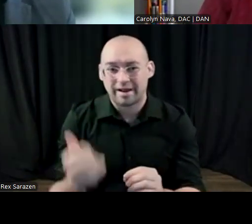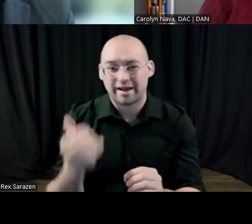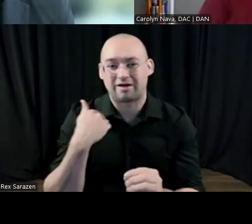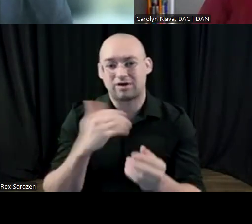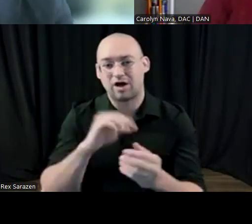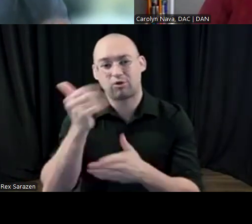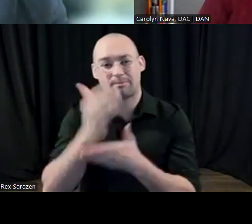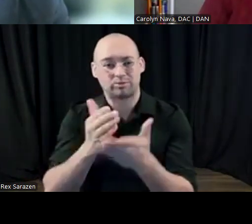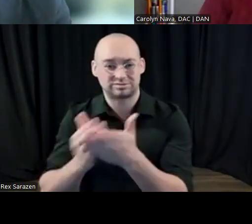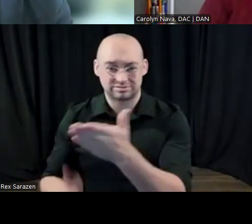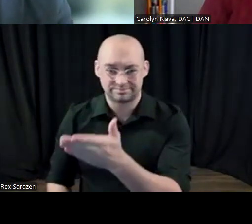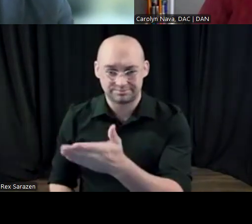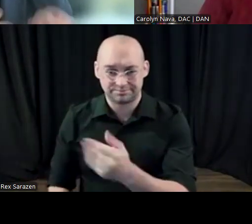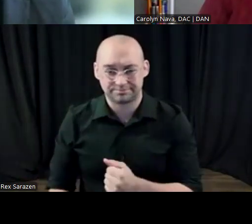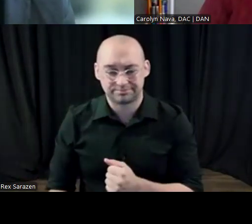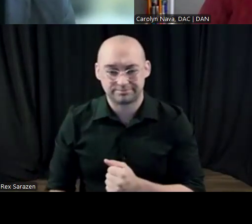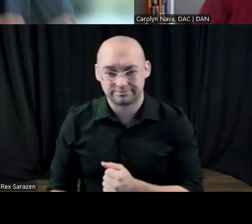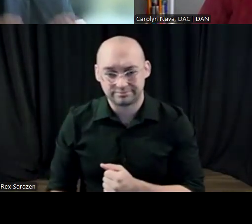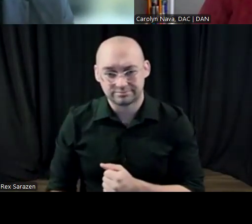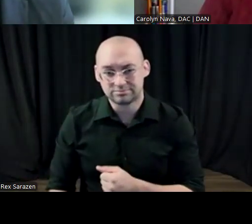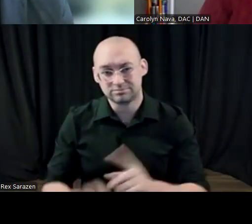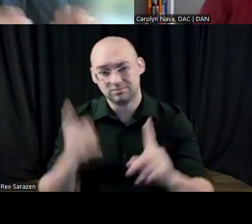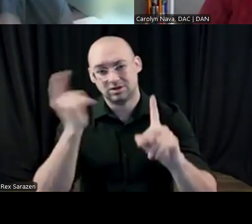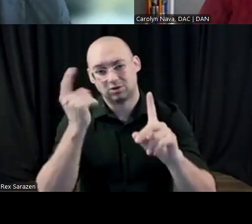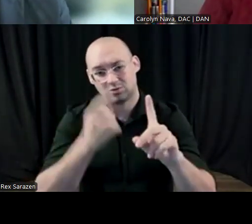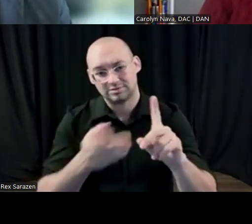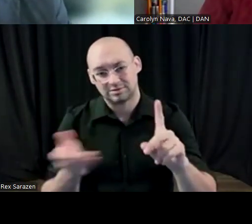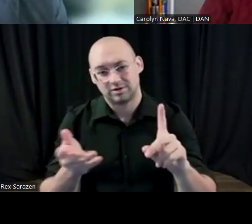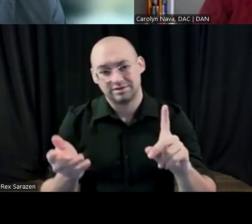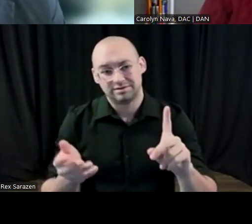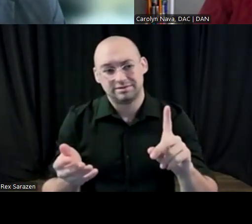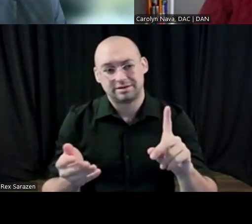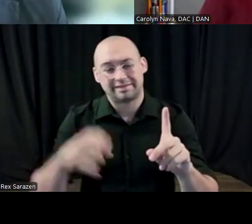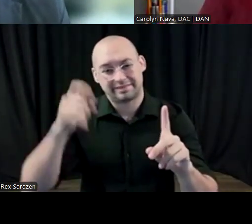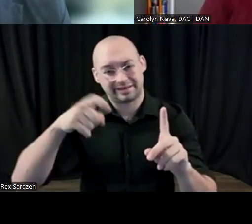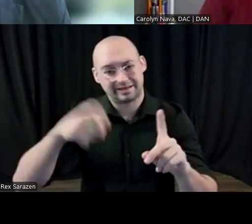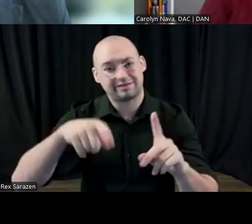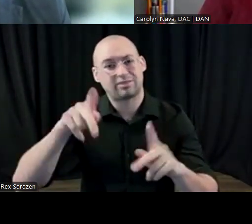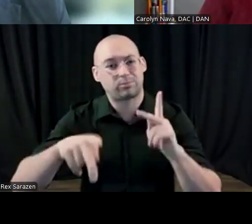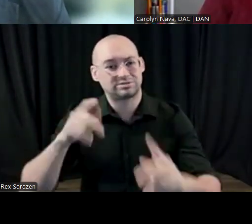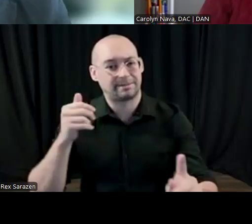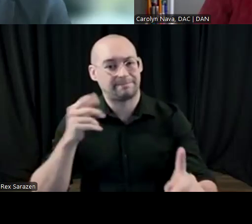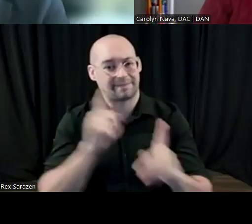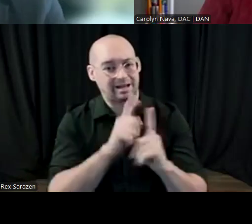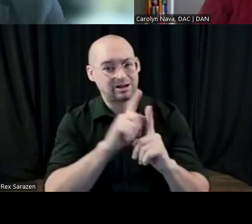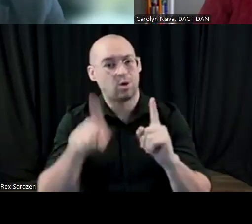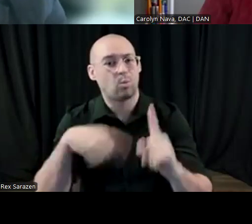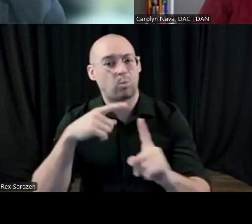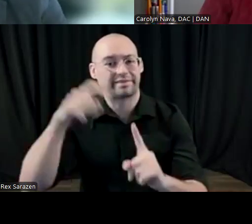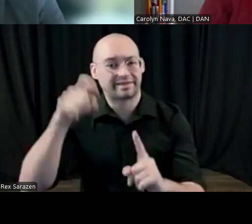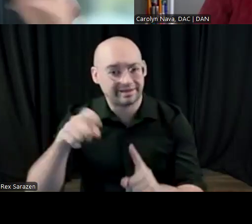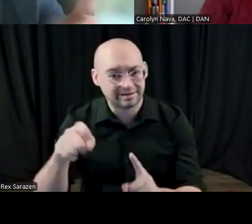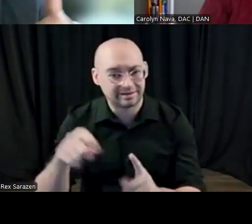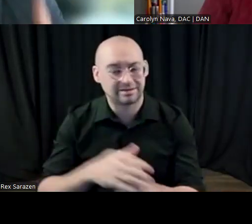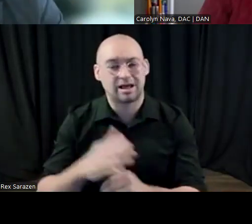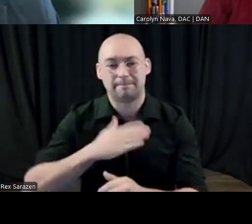this, which is the goals, was a goal or the need of the person met when they needed it. My son